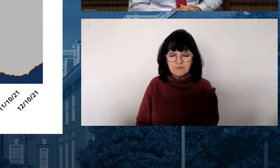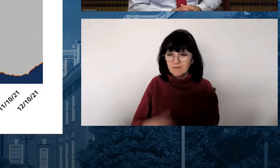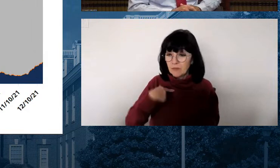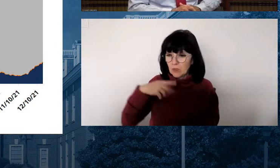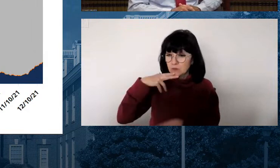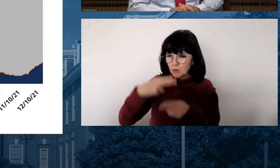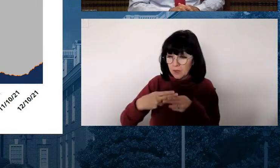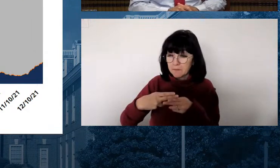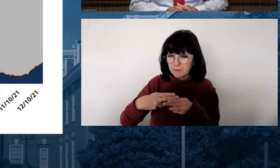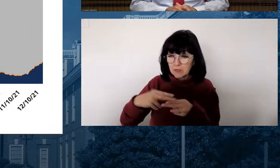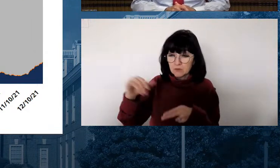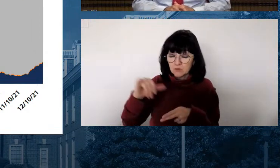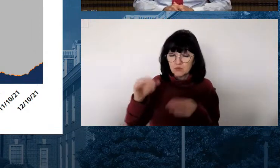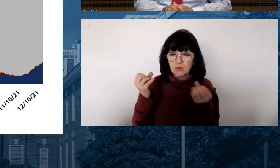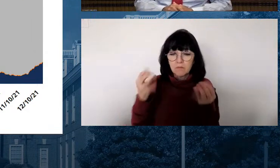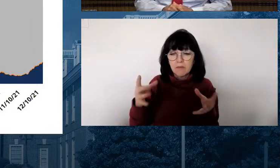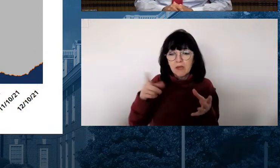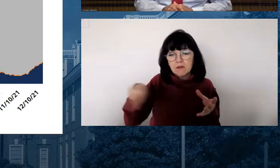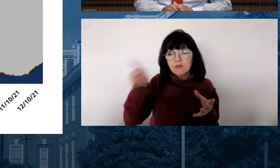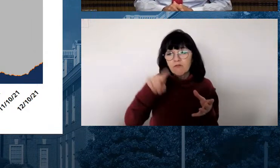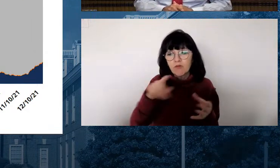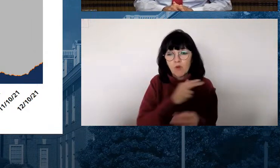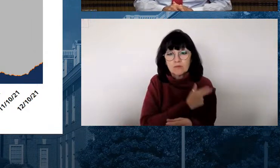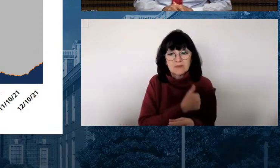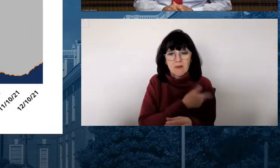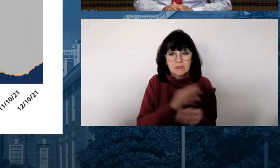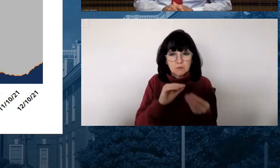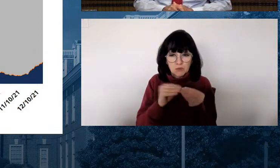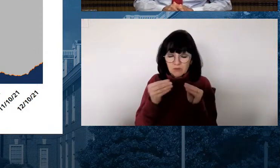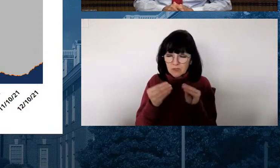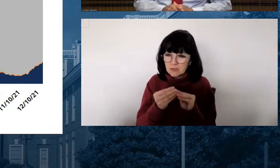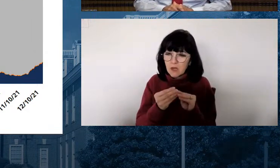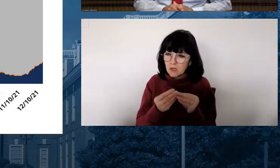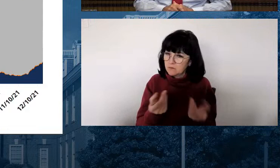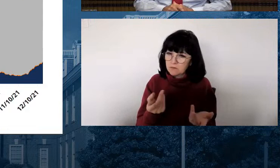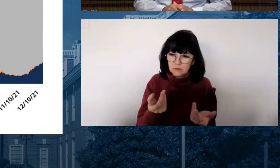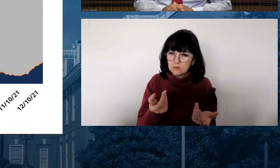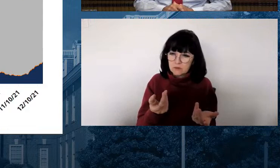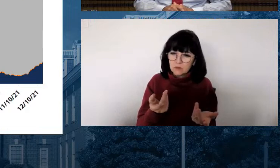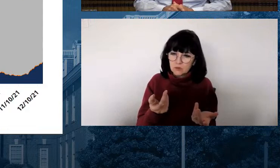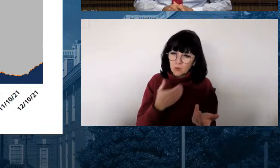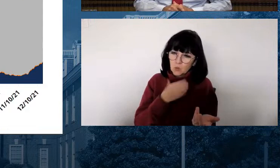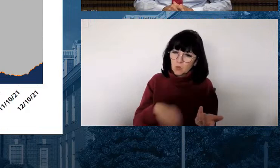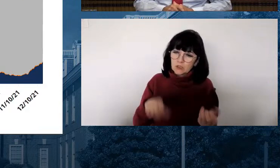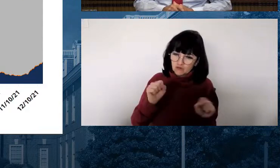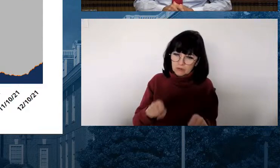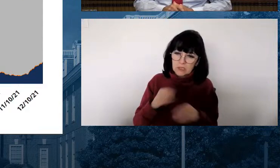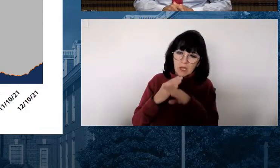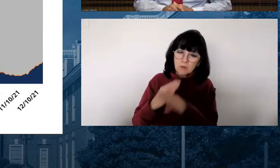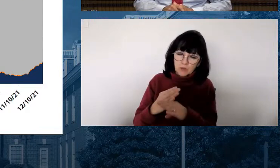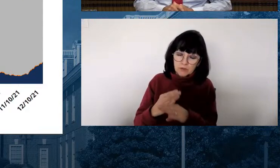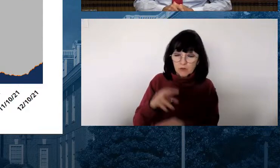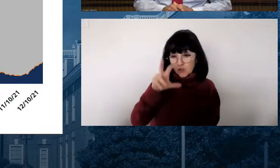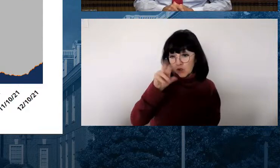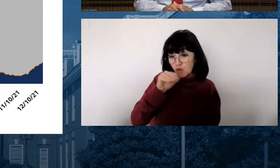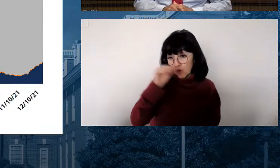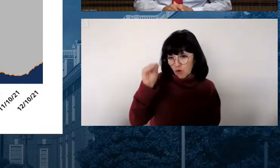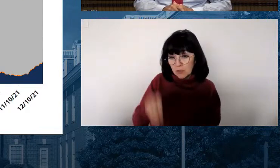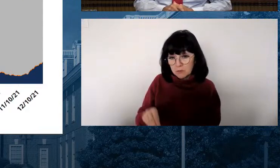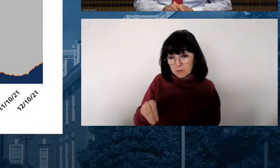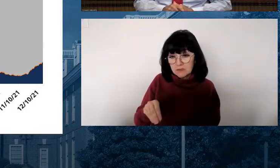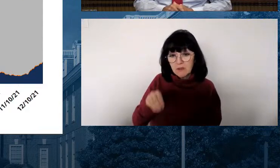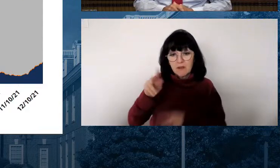that so many of those hospitalizations are preventable. We have about 30% of Delawareans that are not